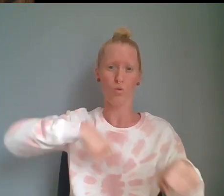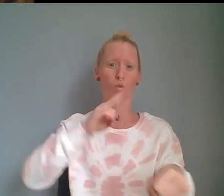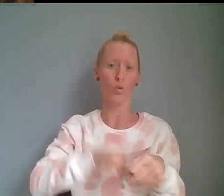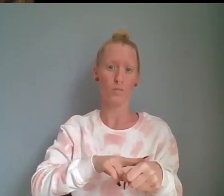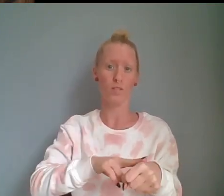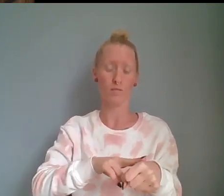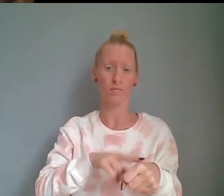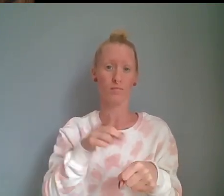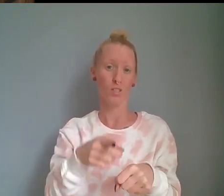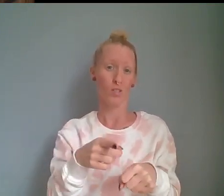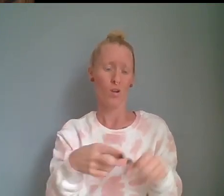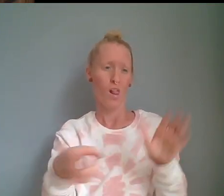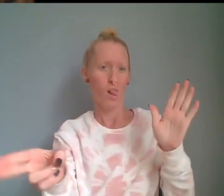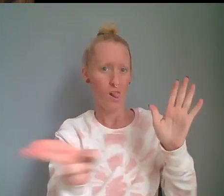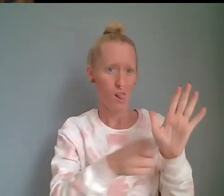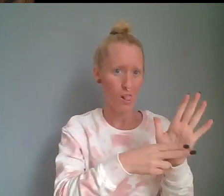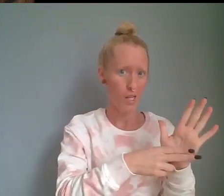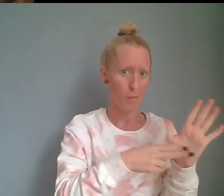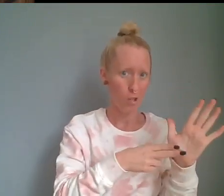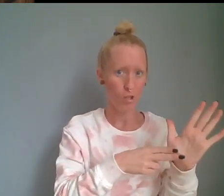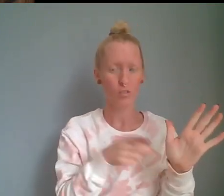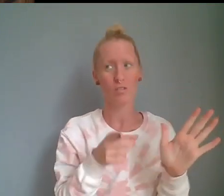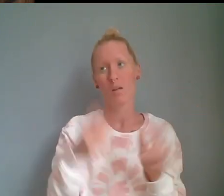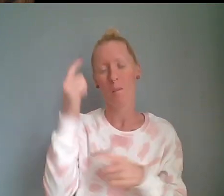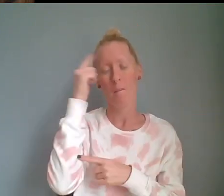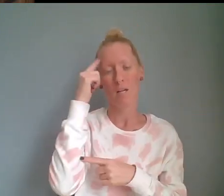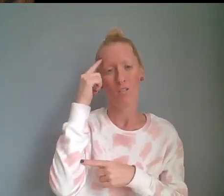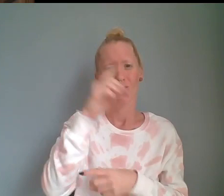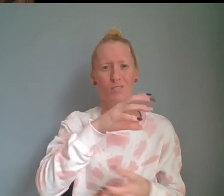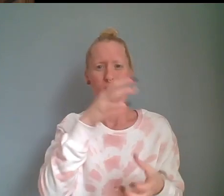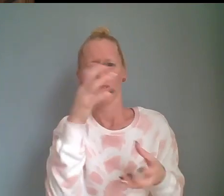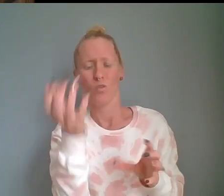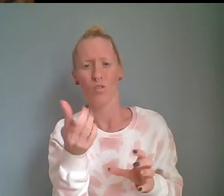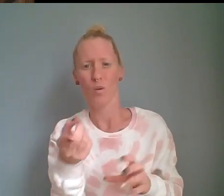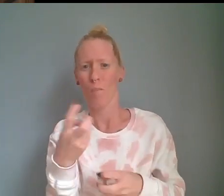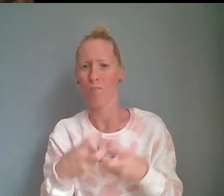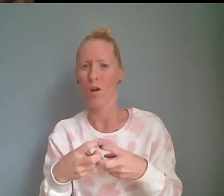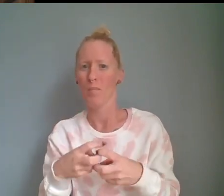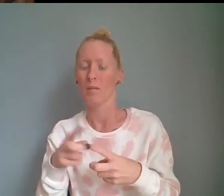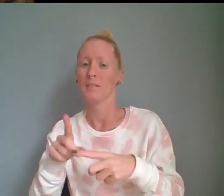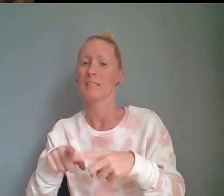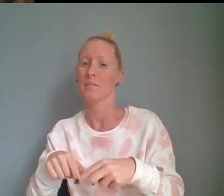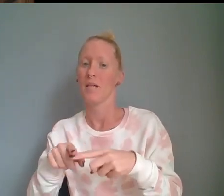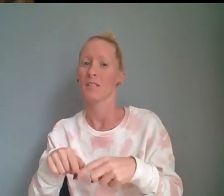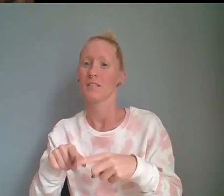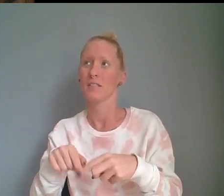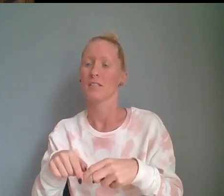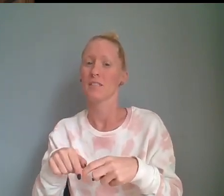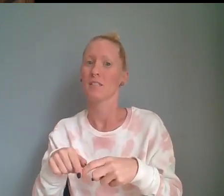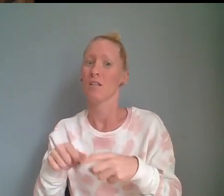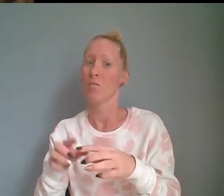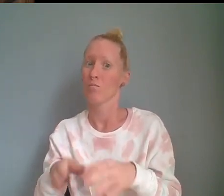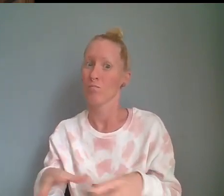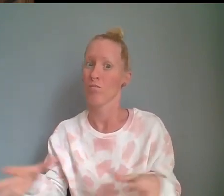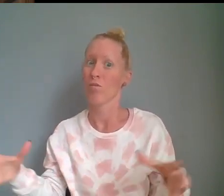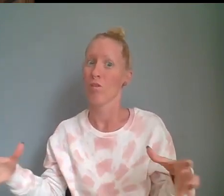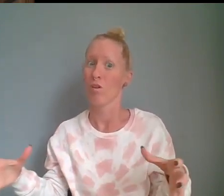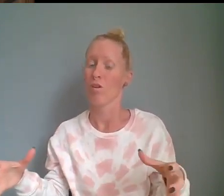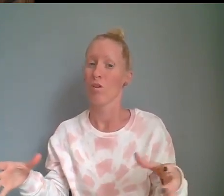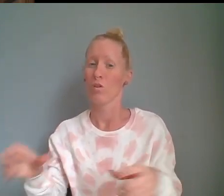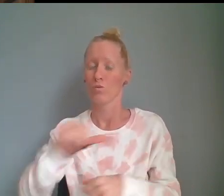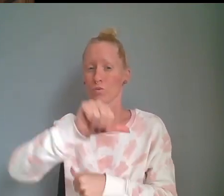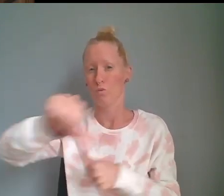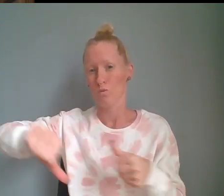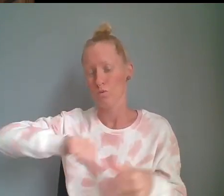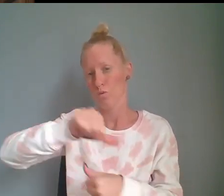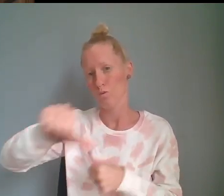get labeled as having a mental disorder or a problem depends very heavily on what your social or cultural